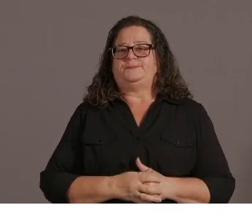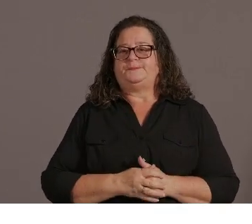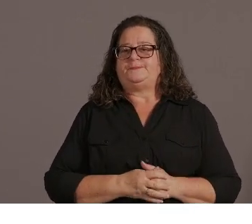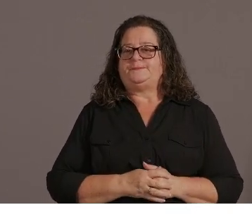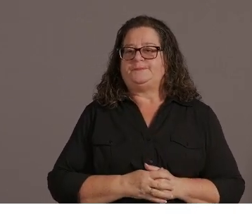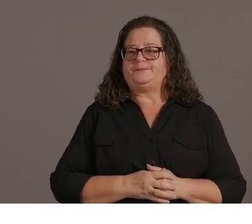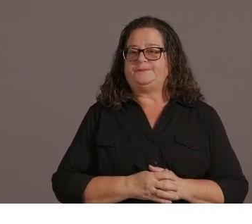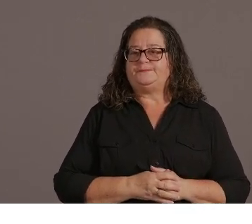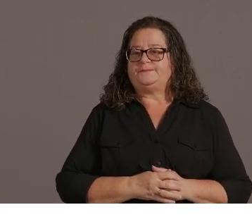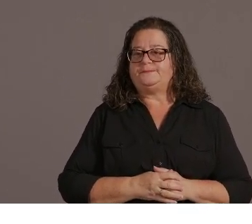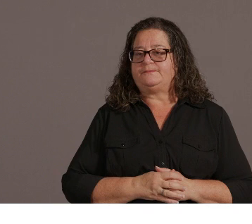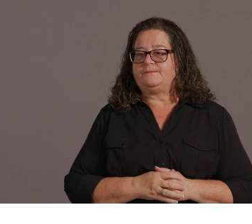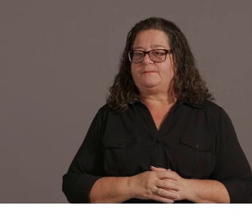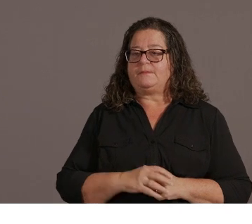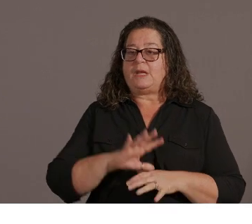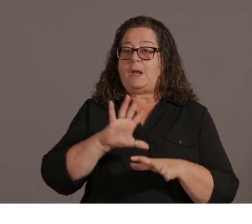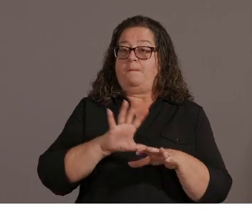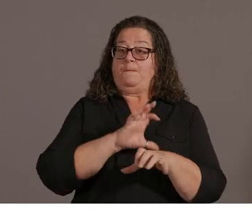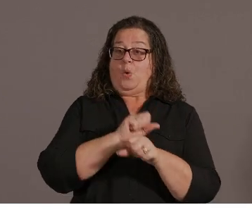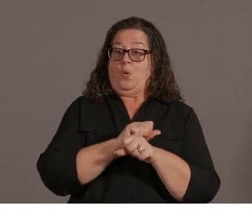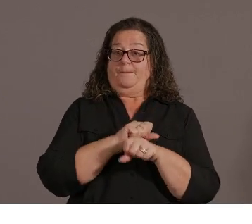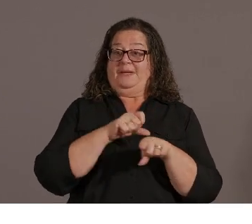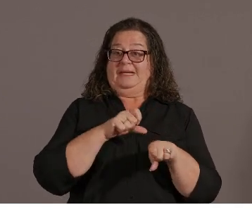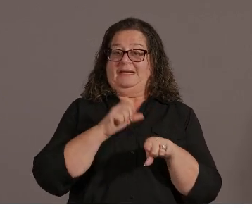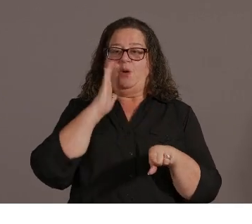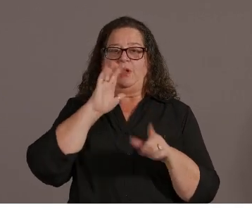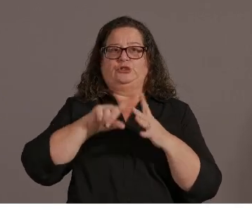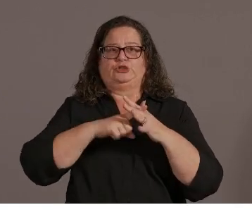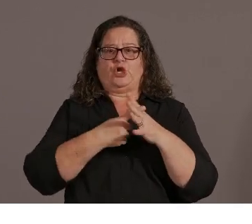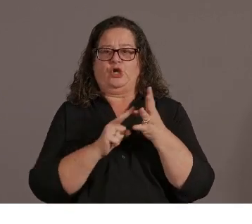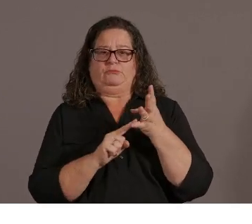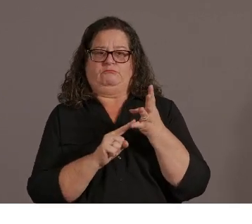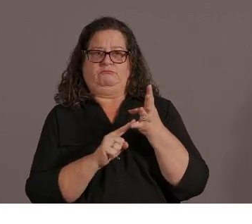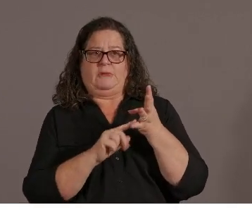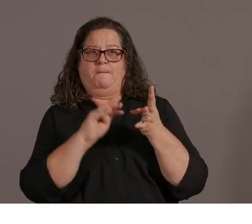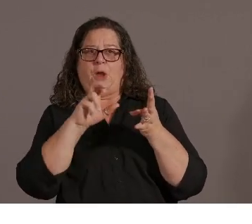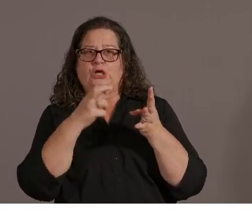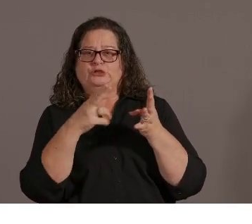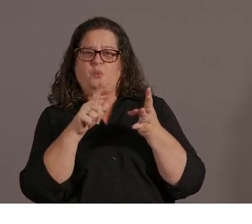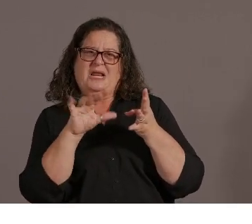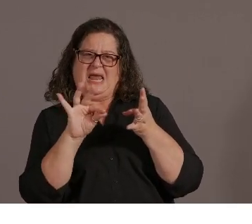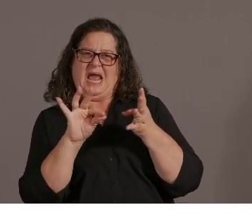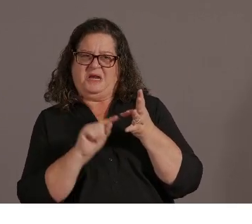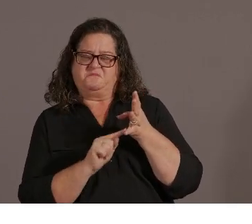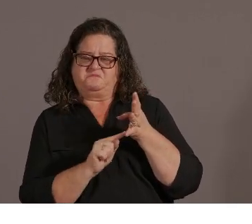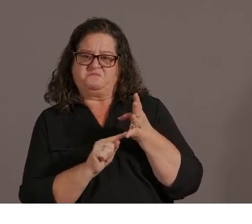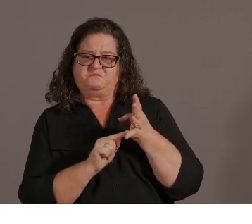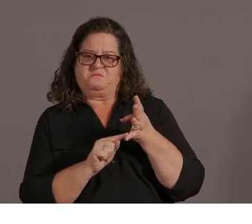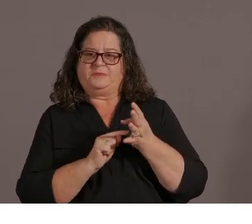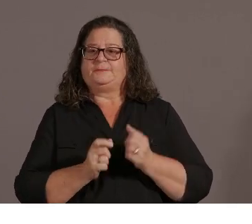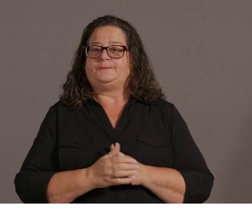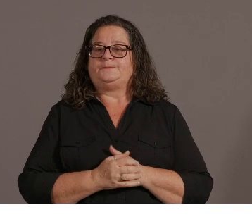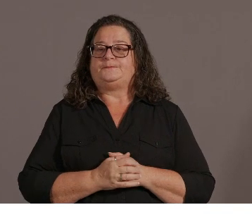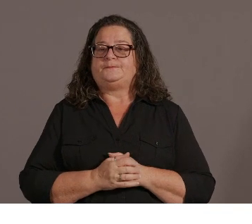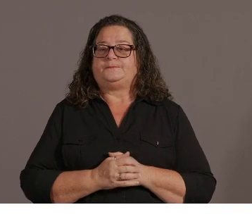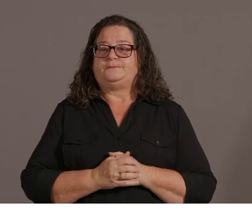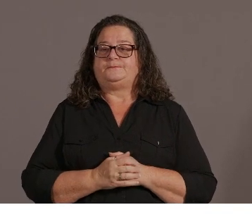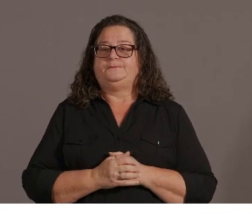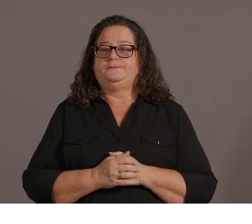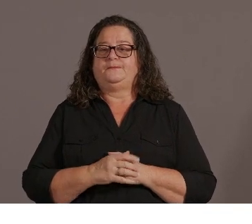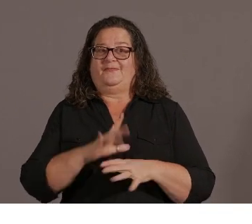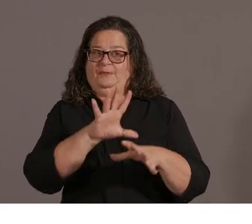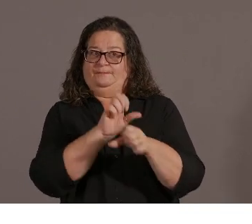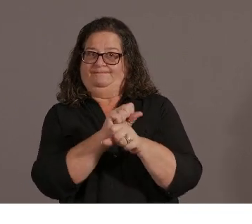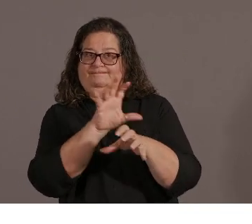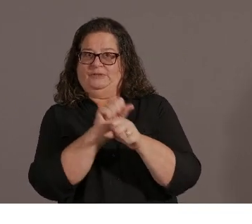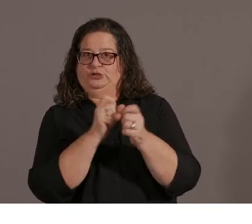with appointments for the week of March 29th. They will be available starting Friday, March 26th on our